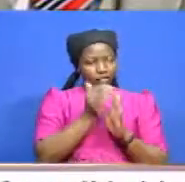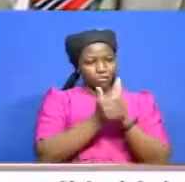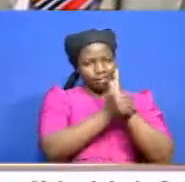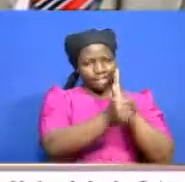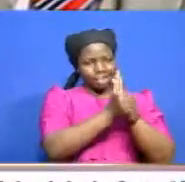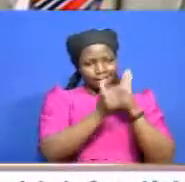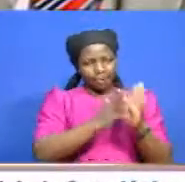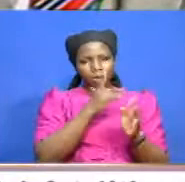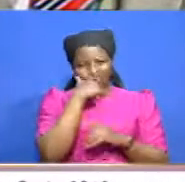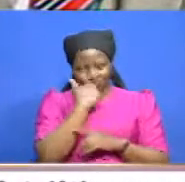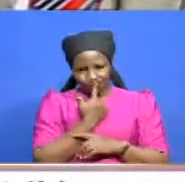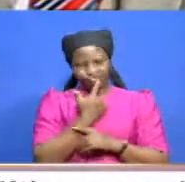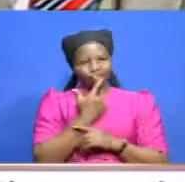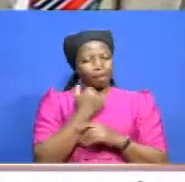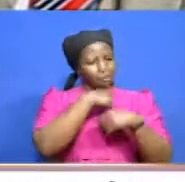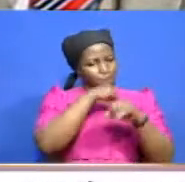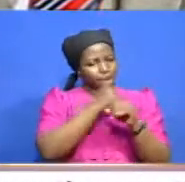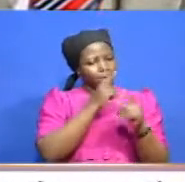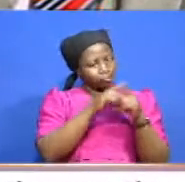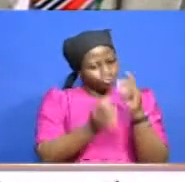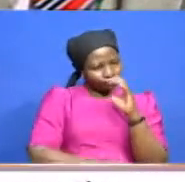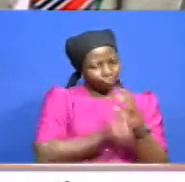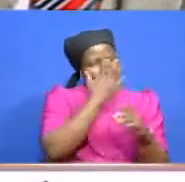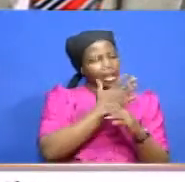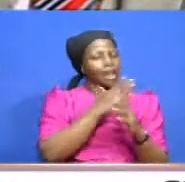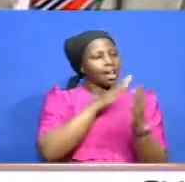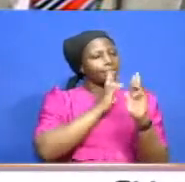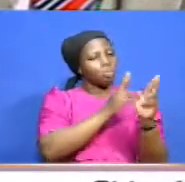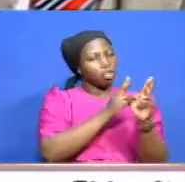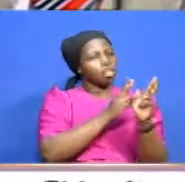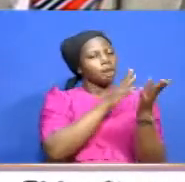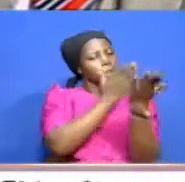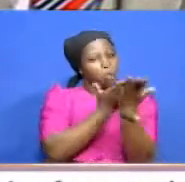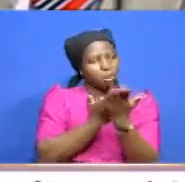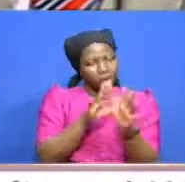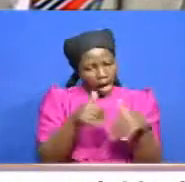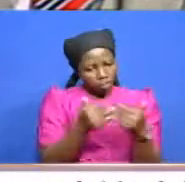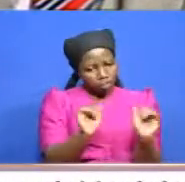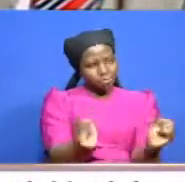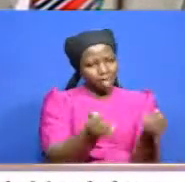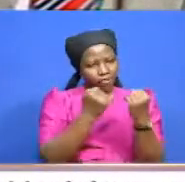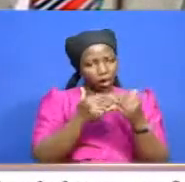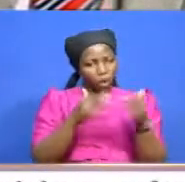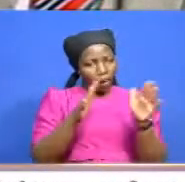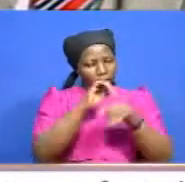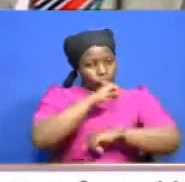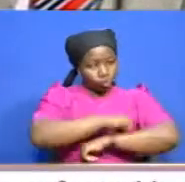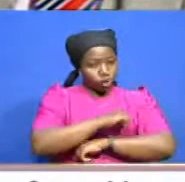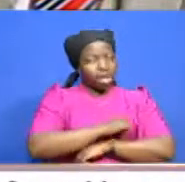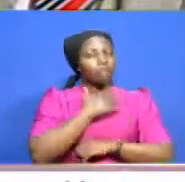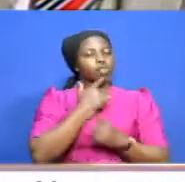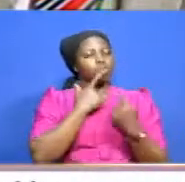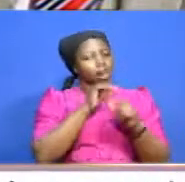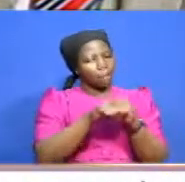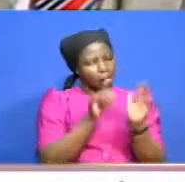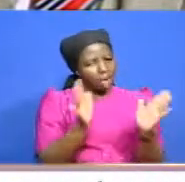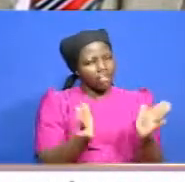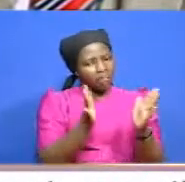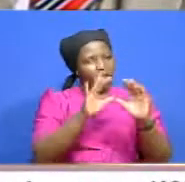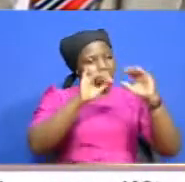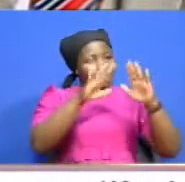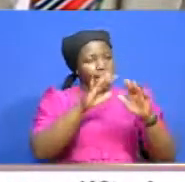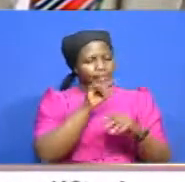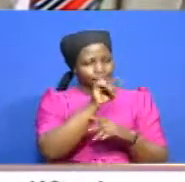to come up with a report and proposals on how to safely reopen the schools. I want us to talk about first the welfare of teachers, and this is where you